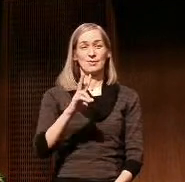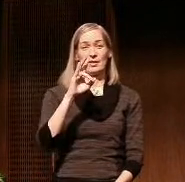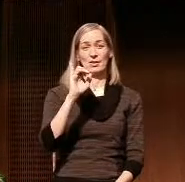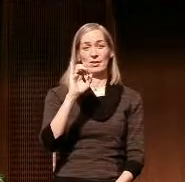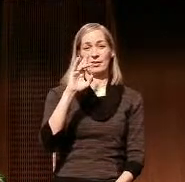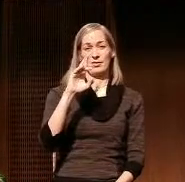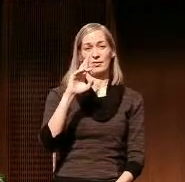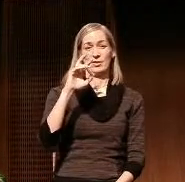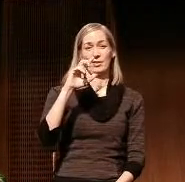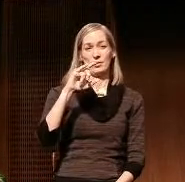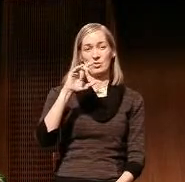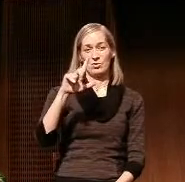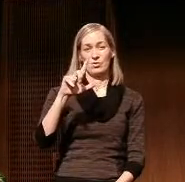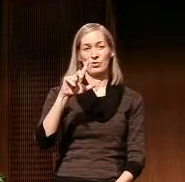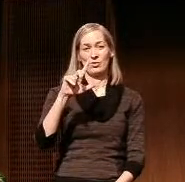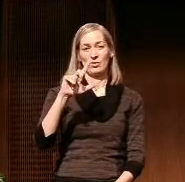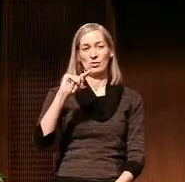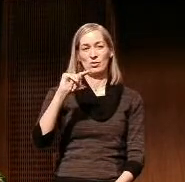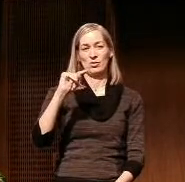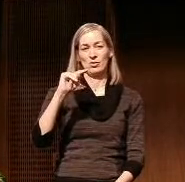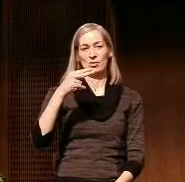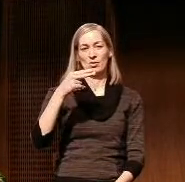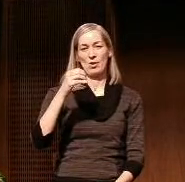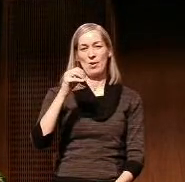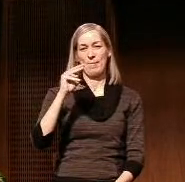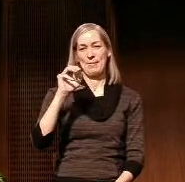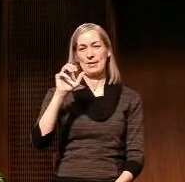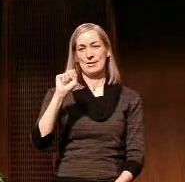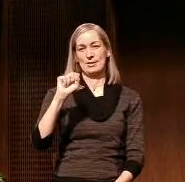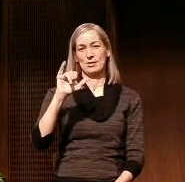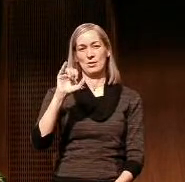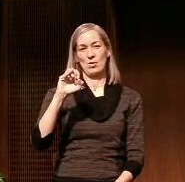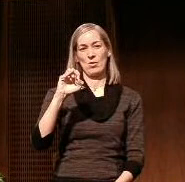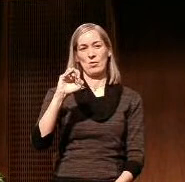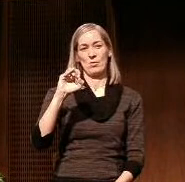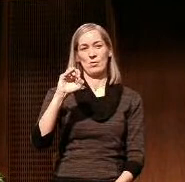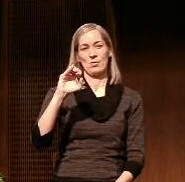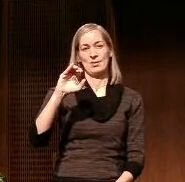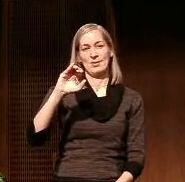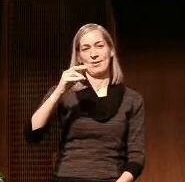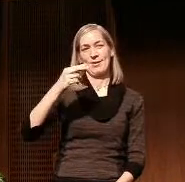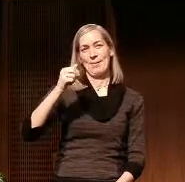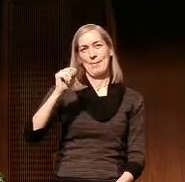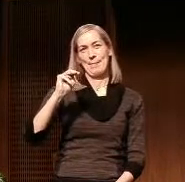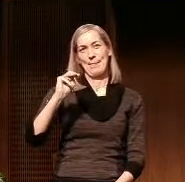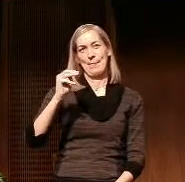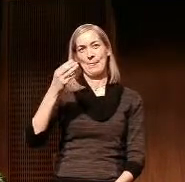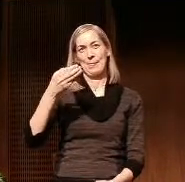Virgil Almas Yocham was born February the 23rd,